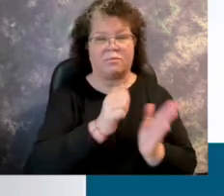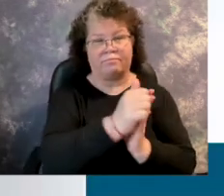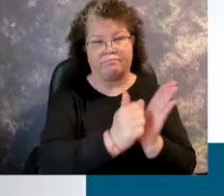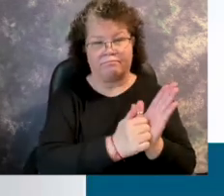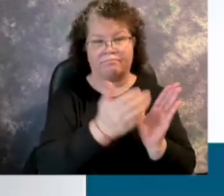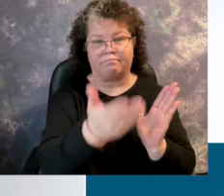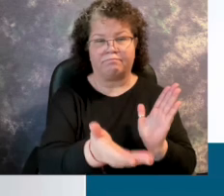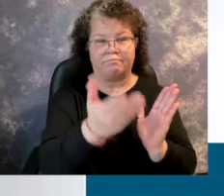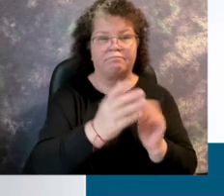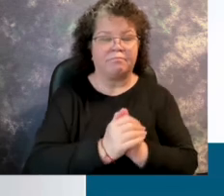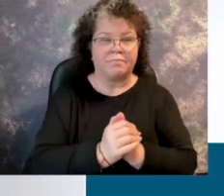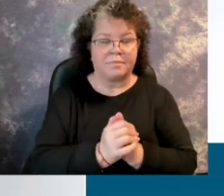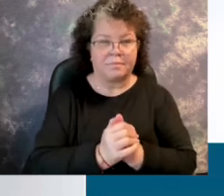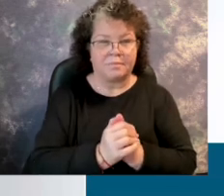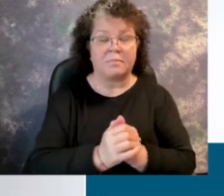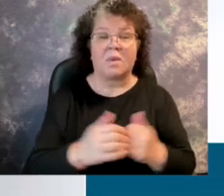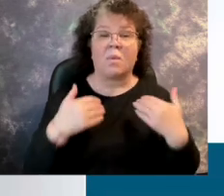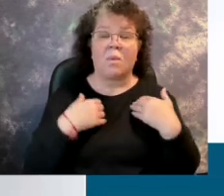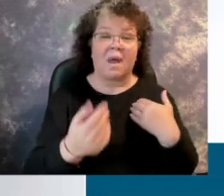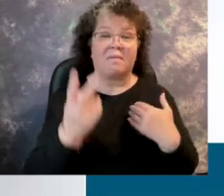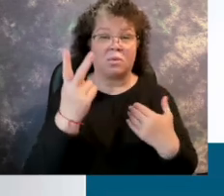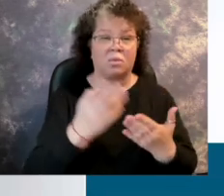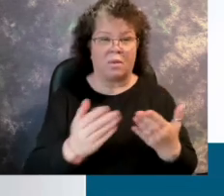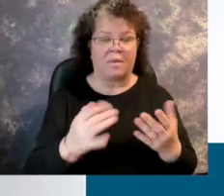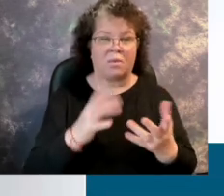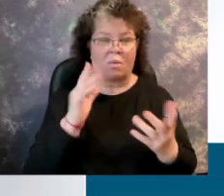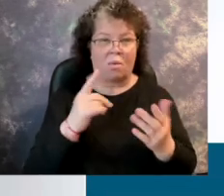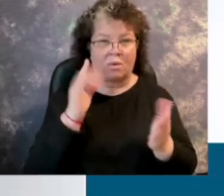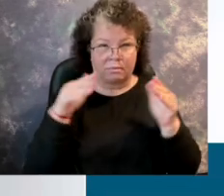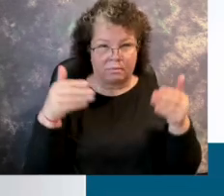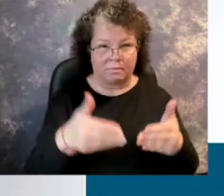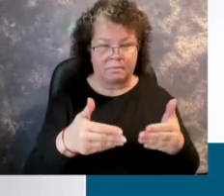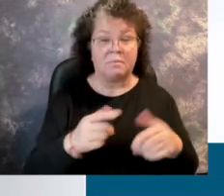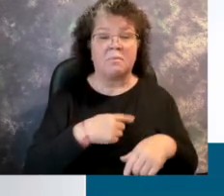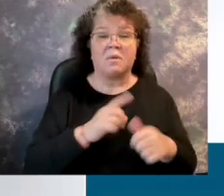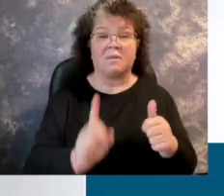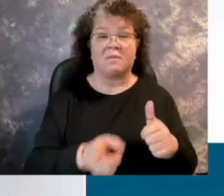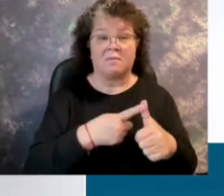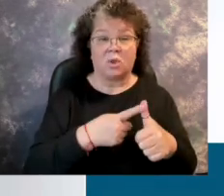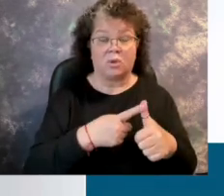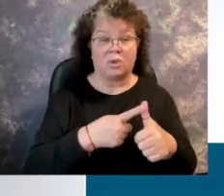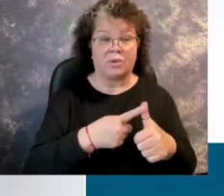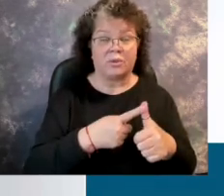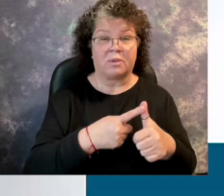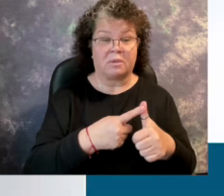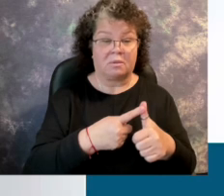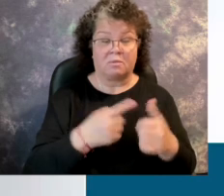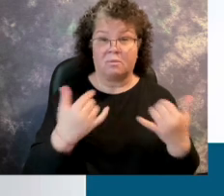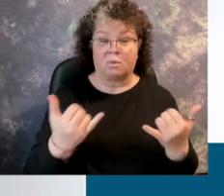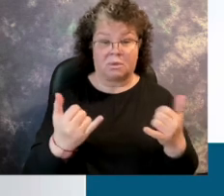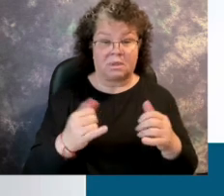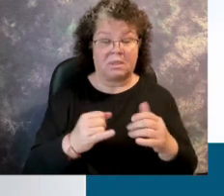For tonight's presentation, we have two items in the agenda. First up, for today's agenda,